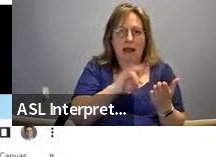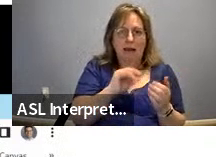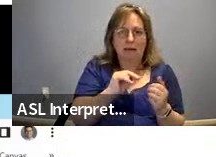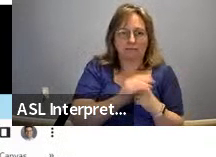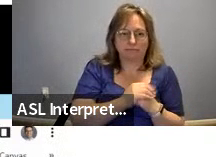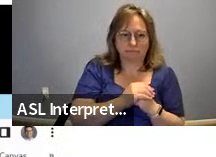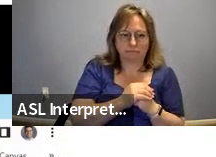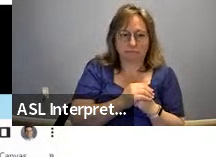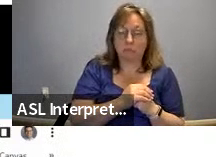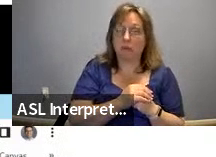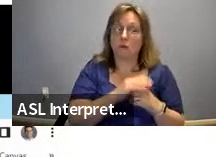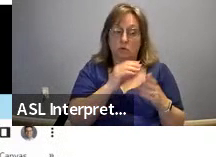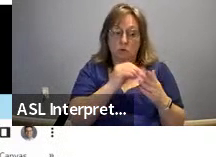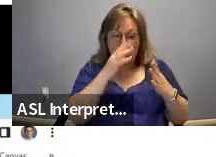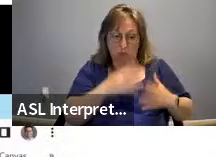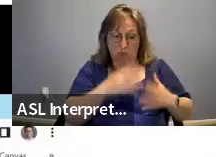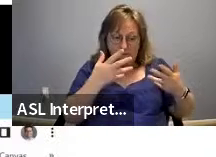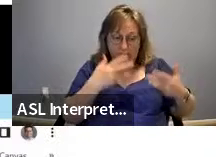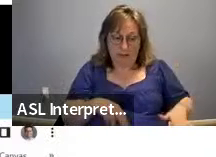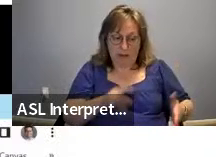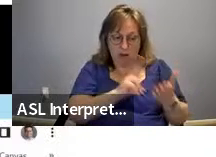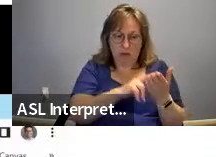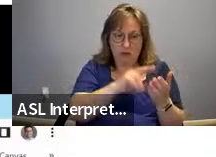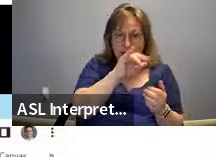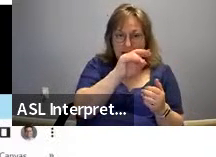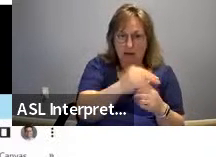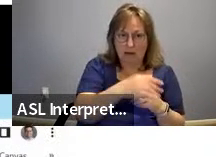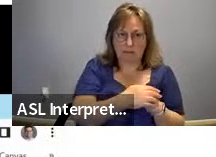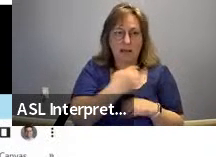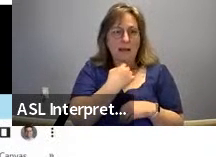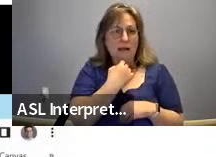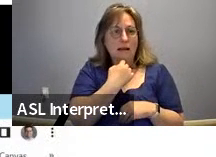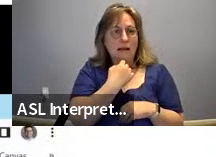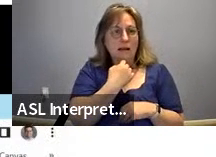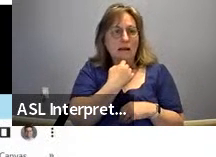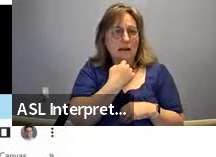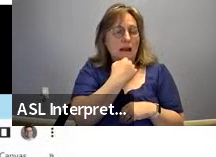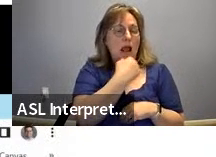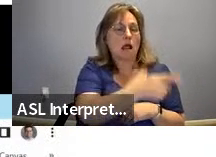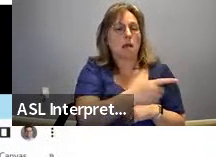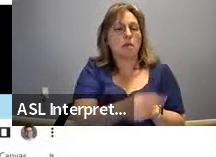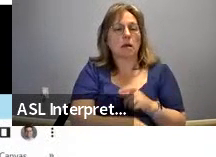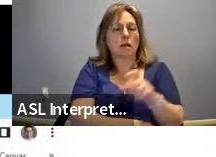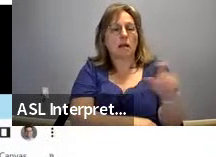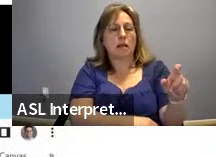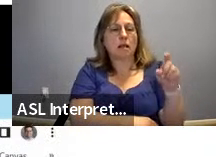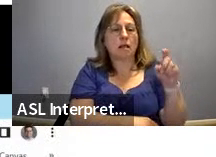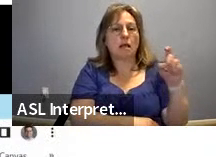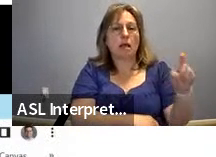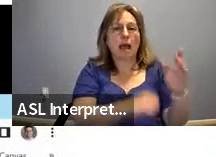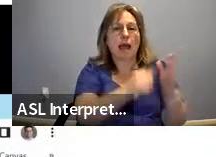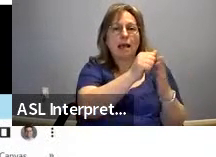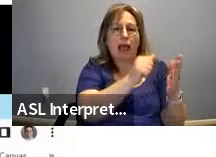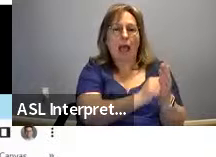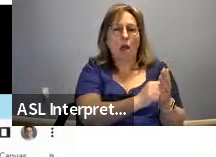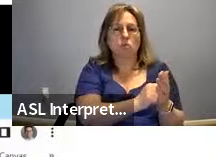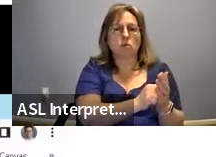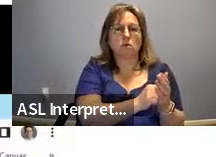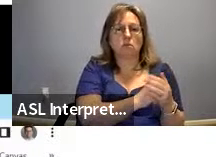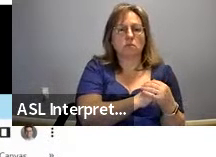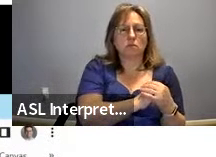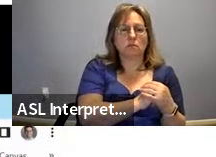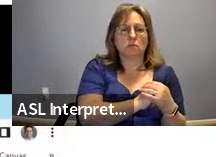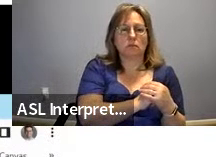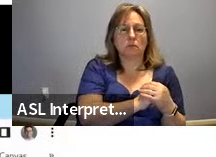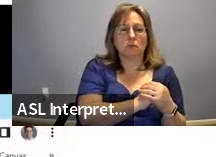your student signs into Canvas, direct them to click on the account icon in the top left corner. From